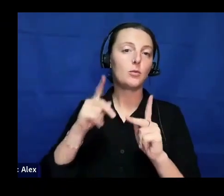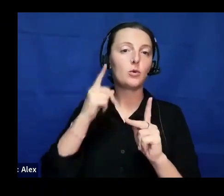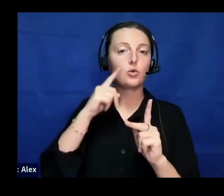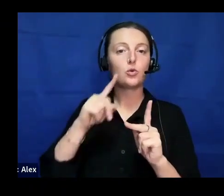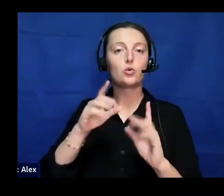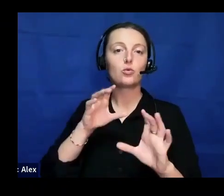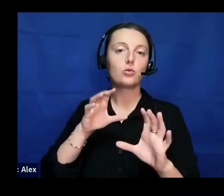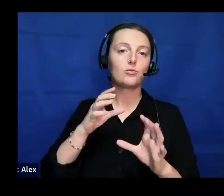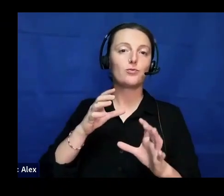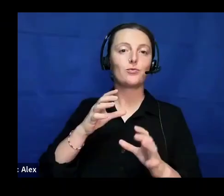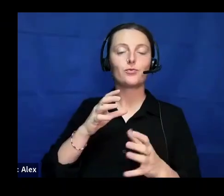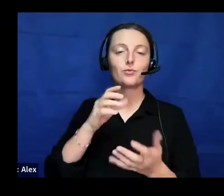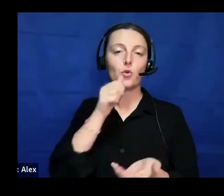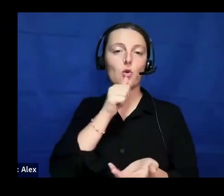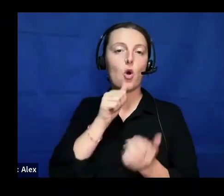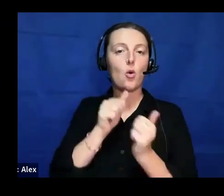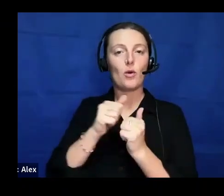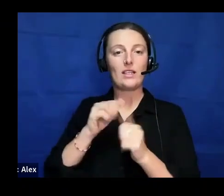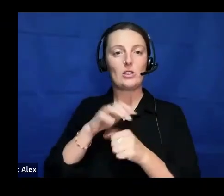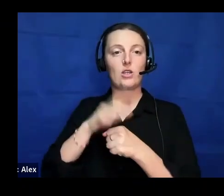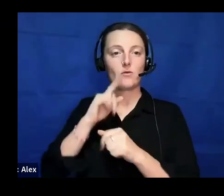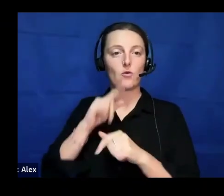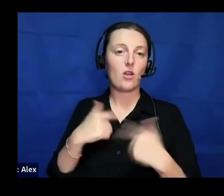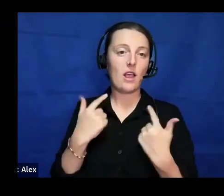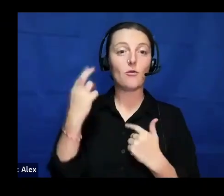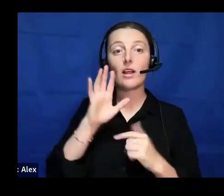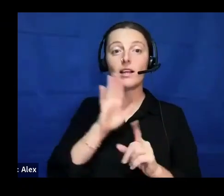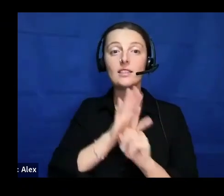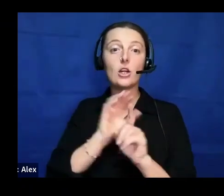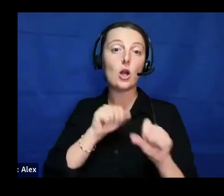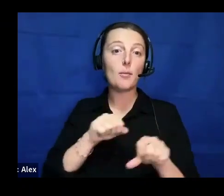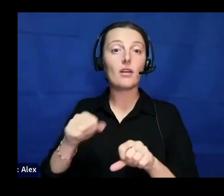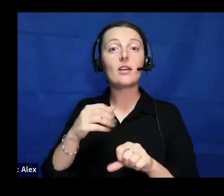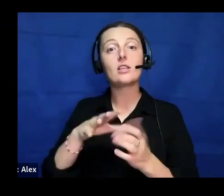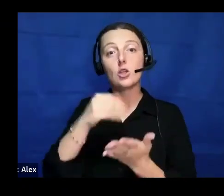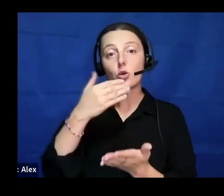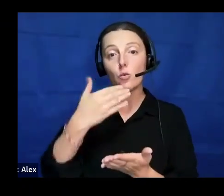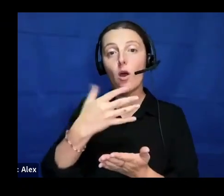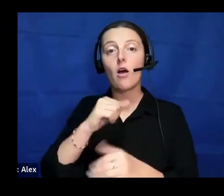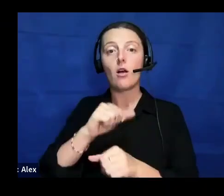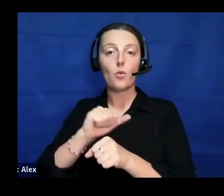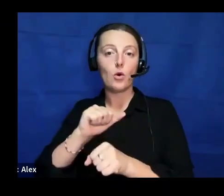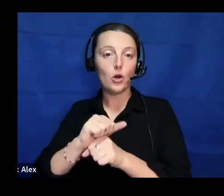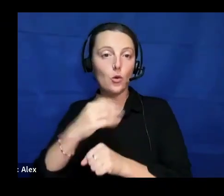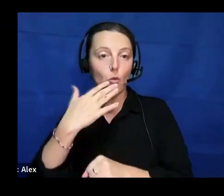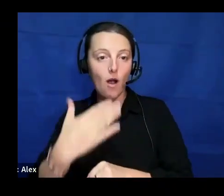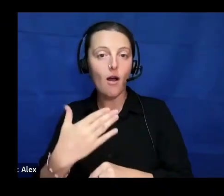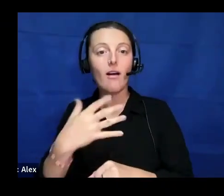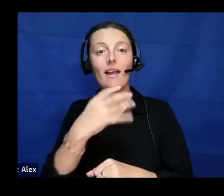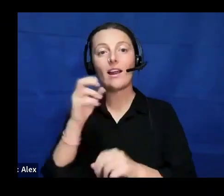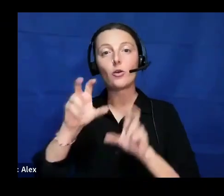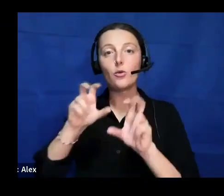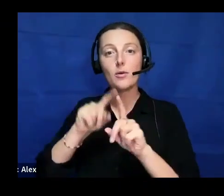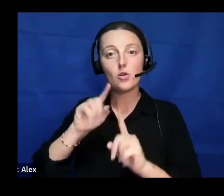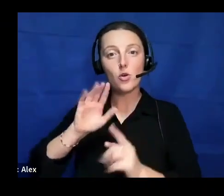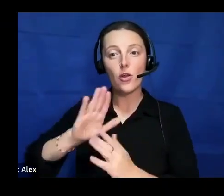to the community. So, mental health is something that we all have. It is not good or bad, right? And it can fluctuate